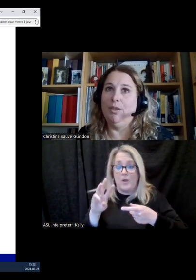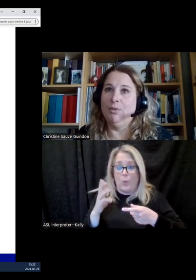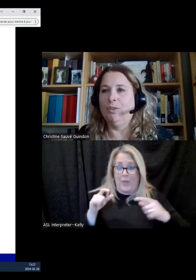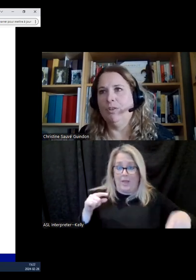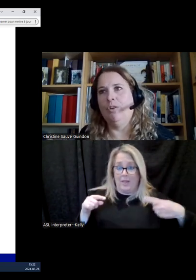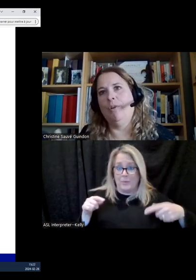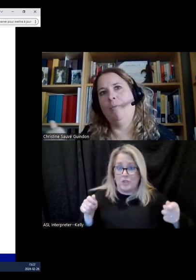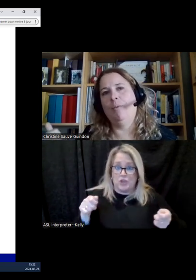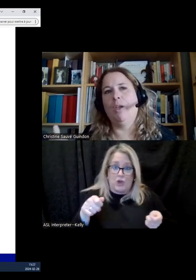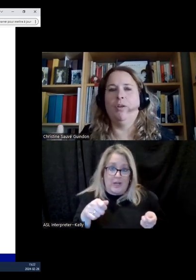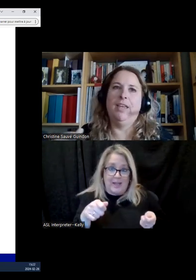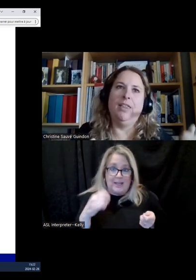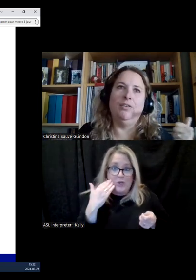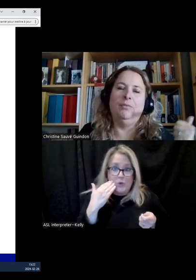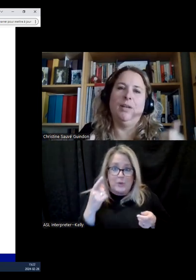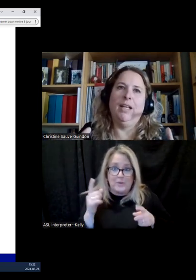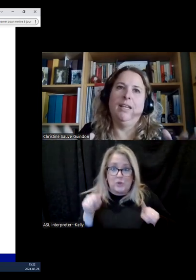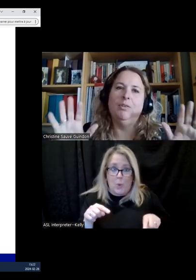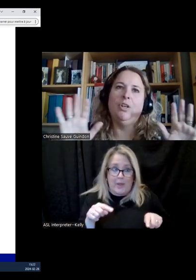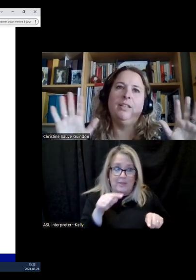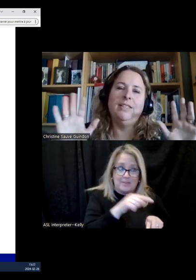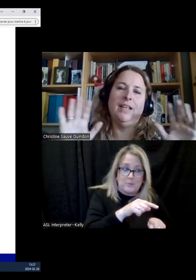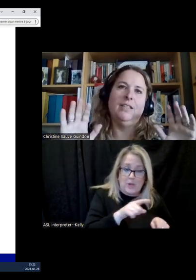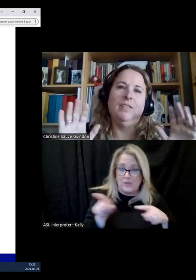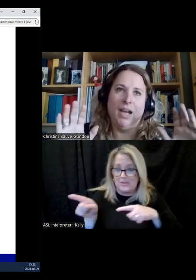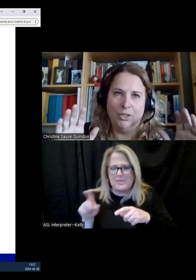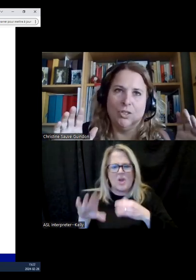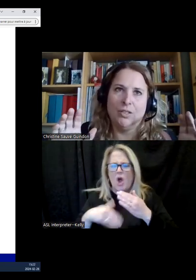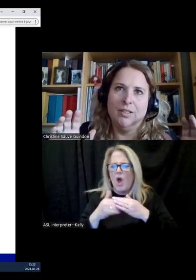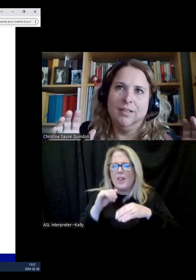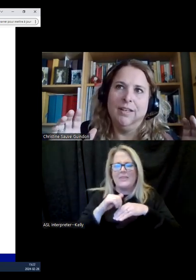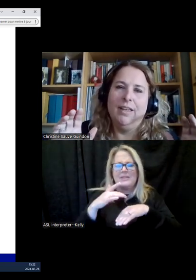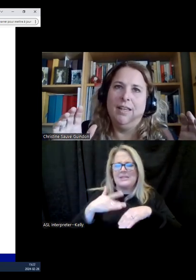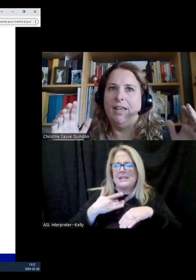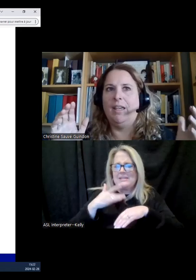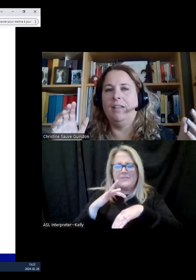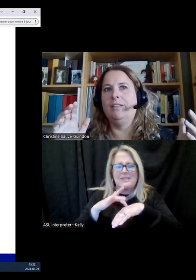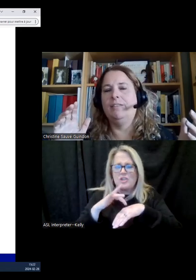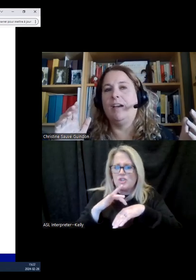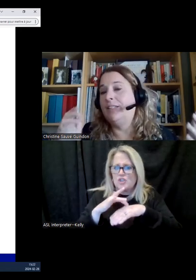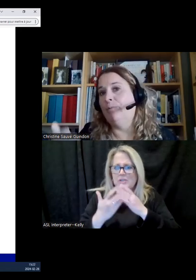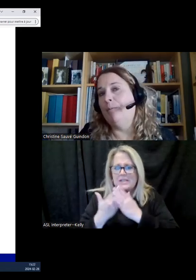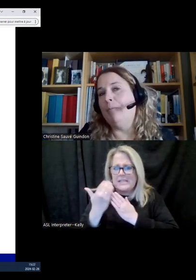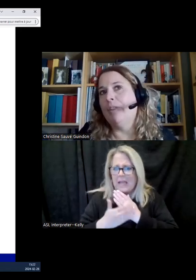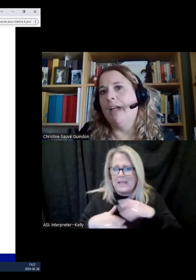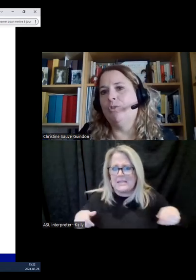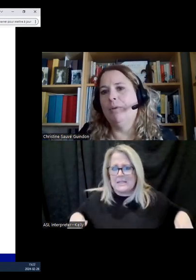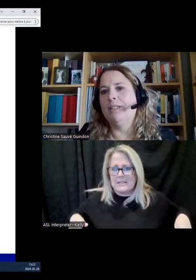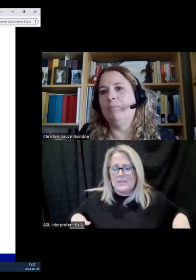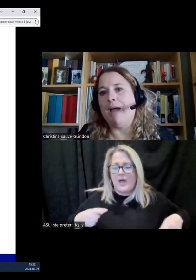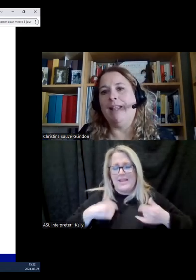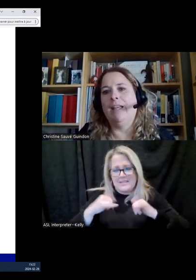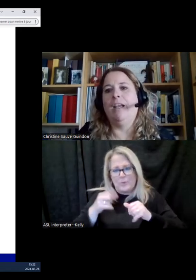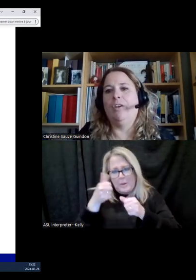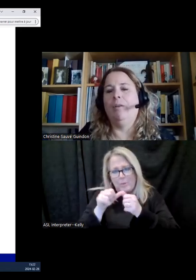he knew he was going one way or the other, right? It was all in the sense of touch. And I still remember that story